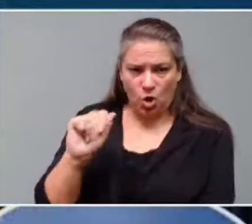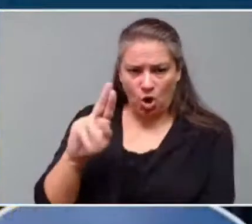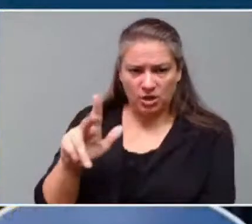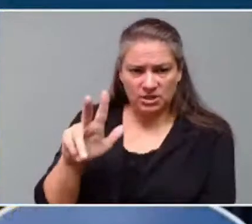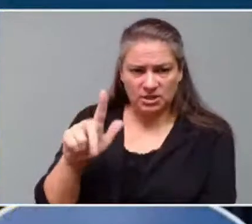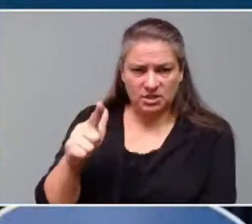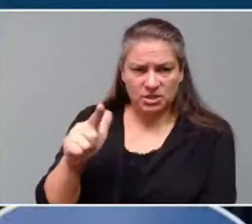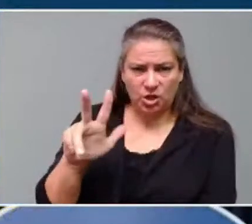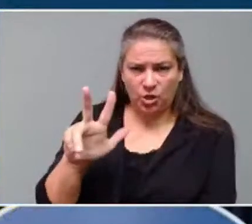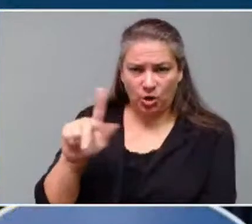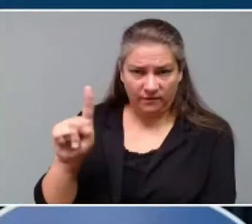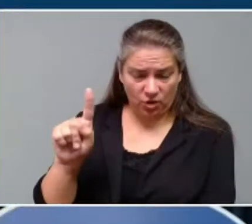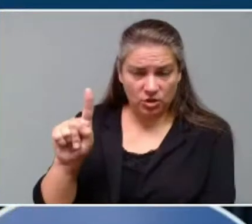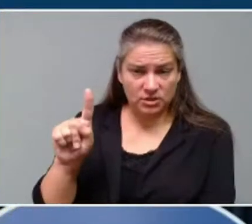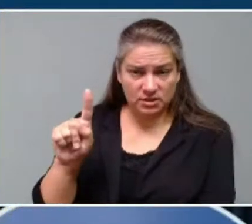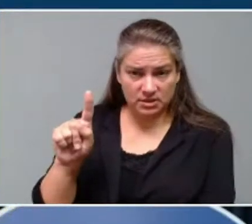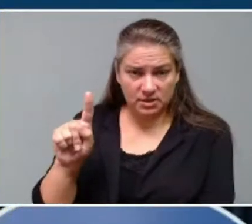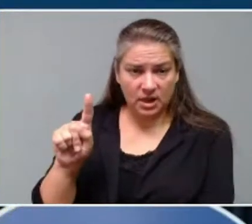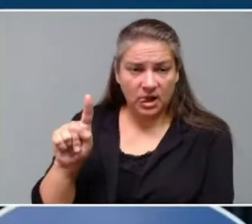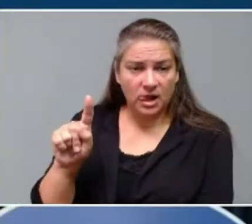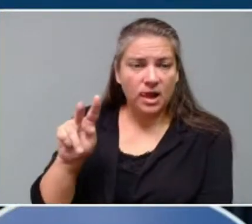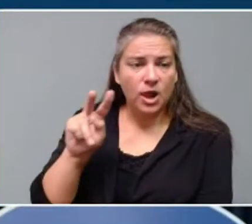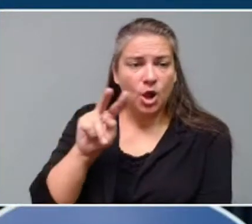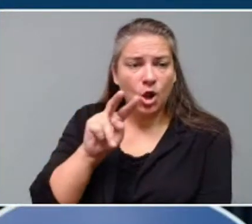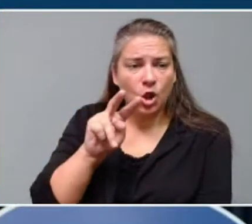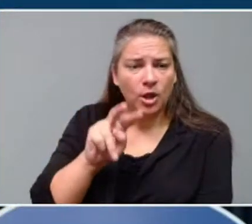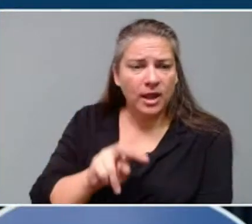31st, looking at